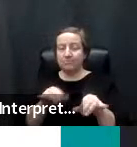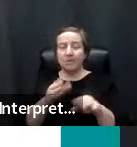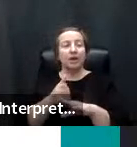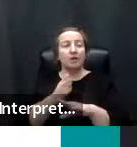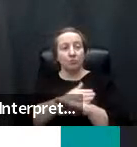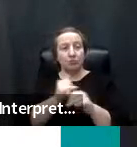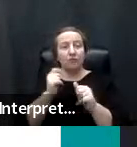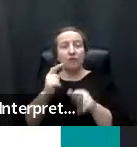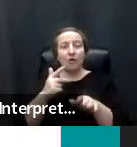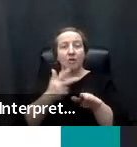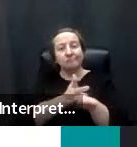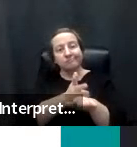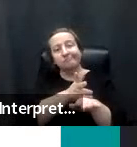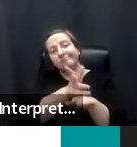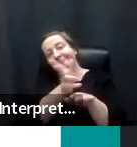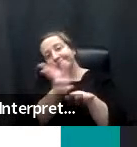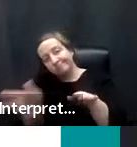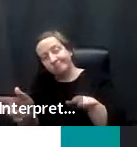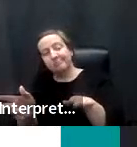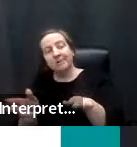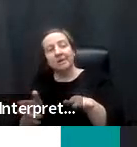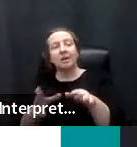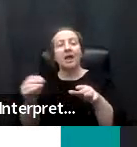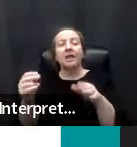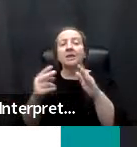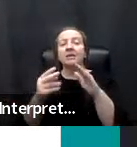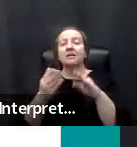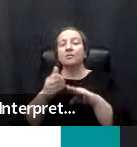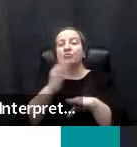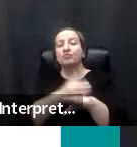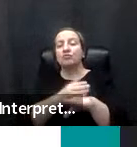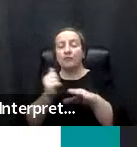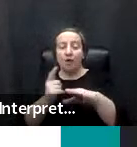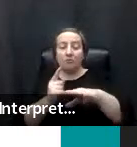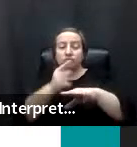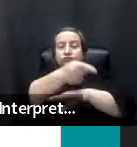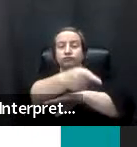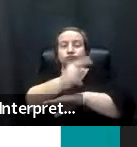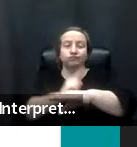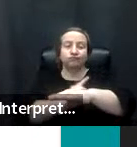all the interchanges, improvements to every crossing